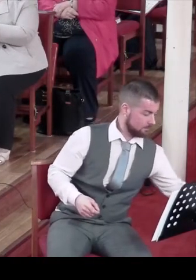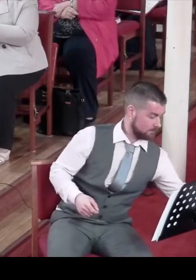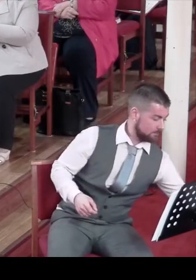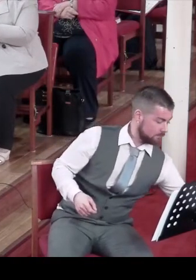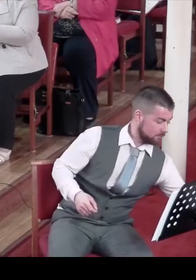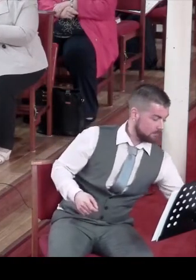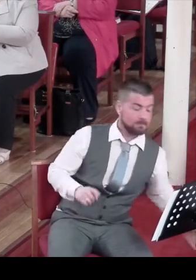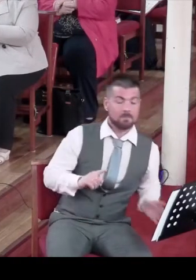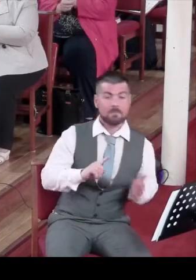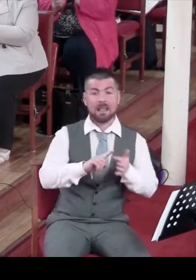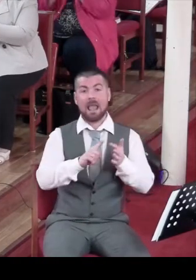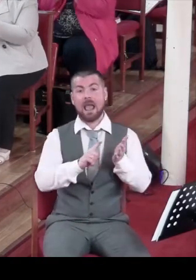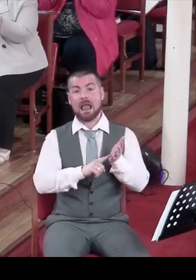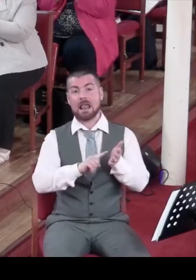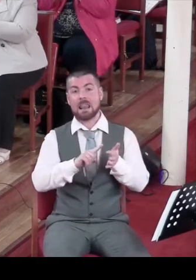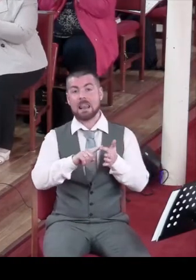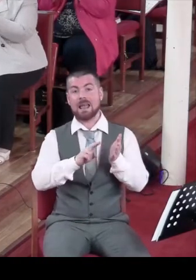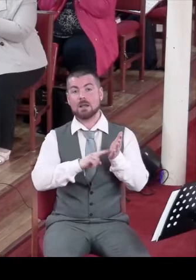Eleanor Weir.